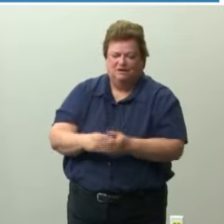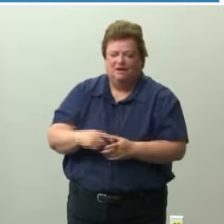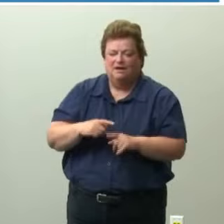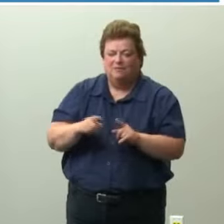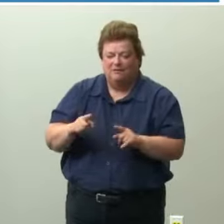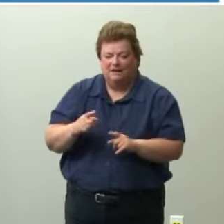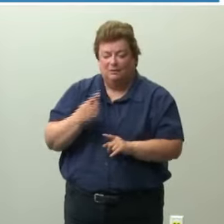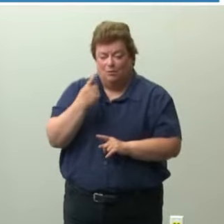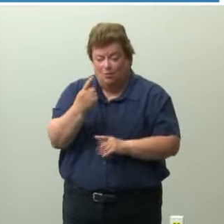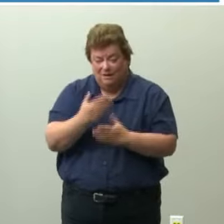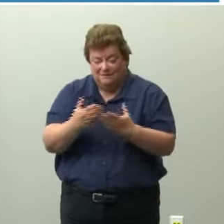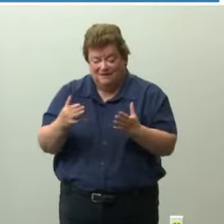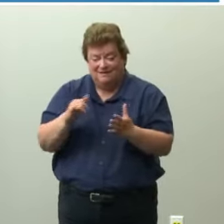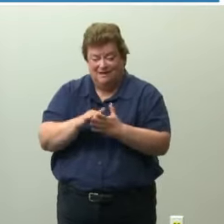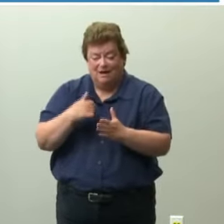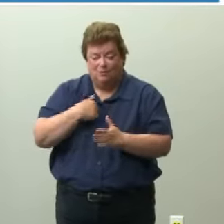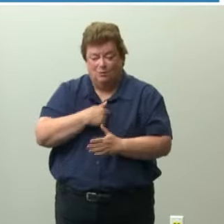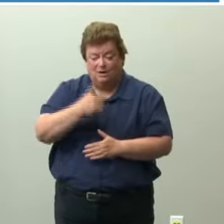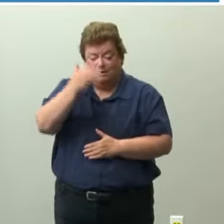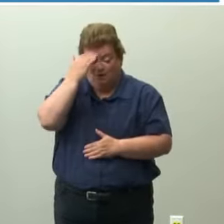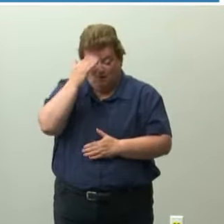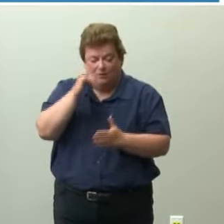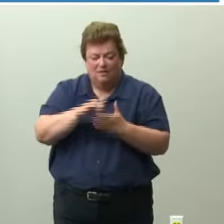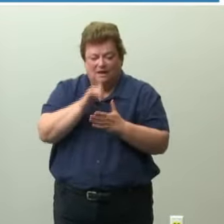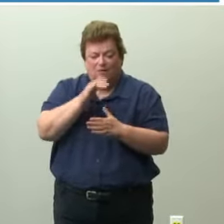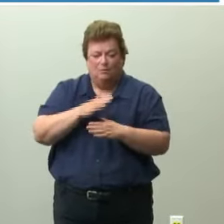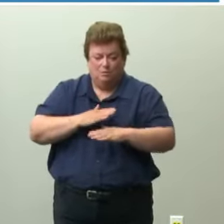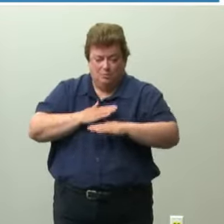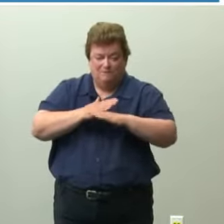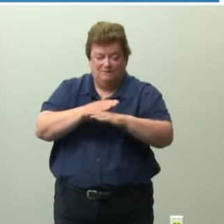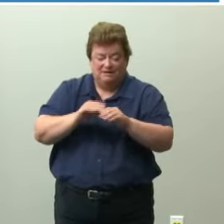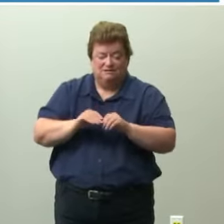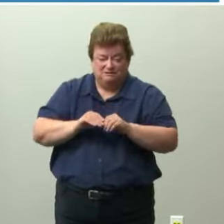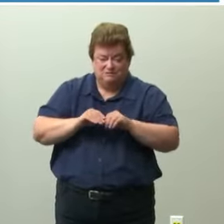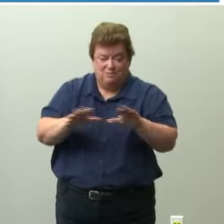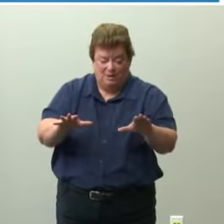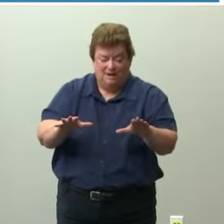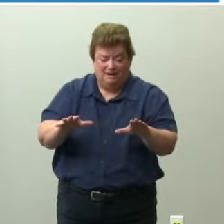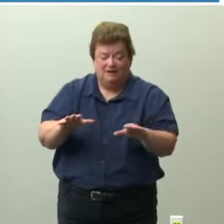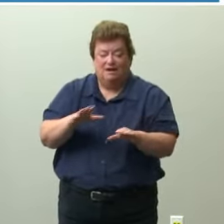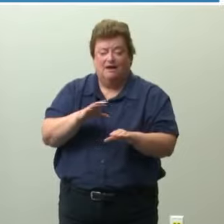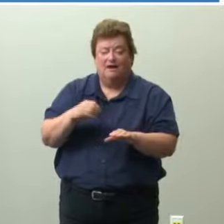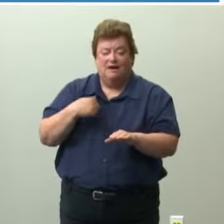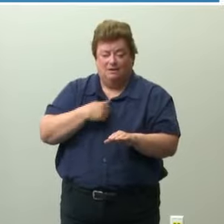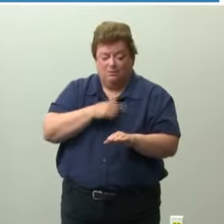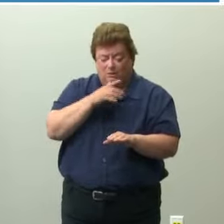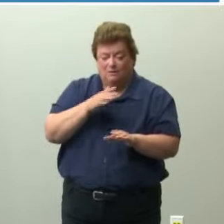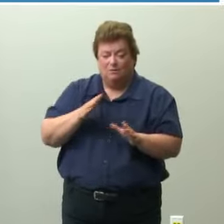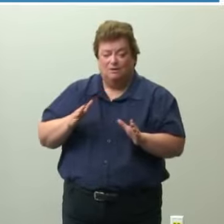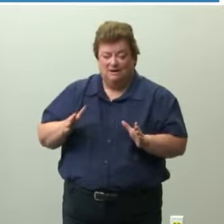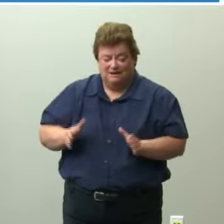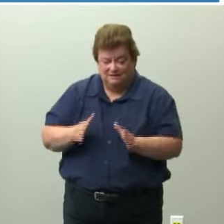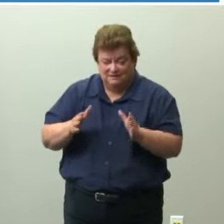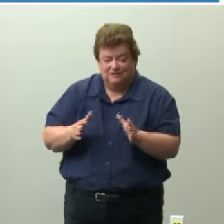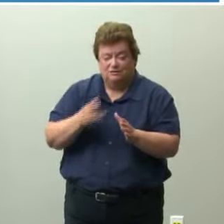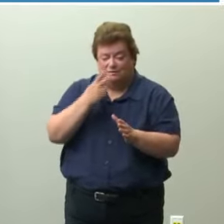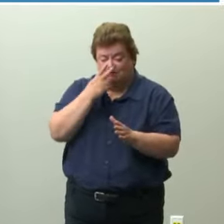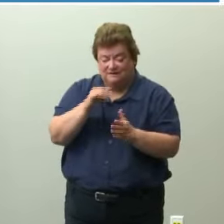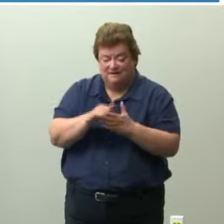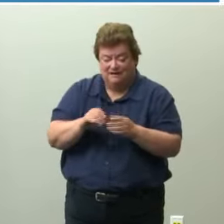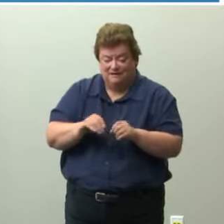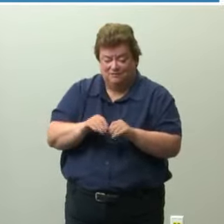vaccination is the one thing that we know that halts the spread of the disease, and we're going to continue to see spread and